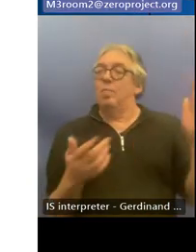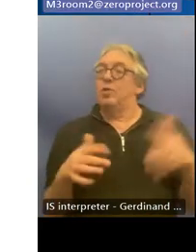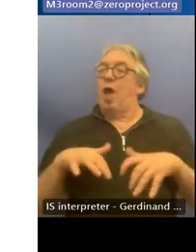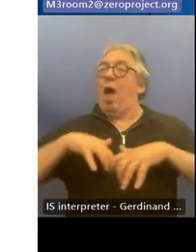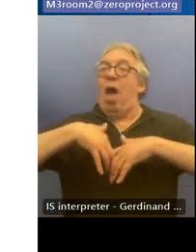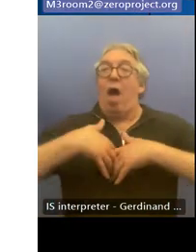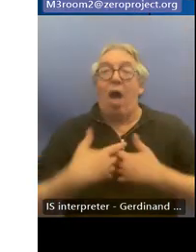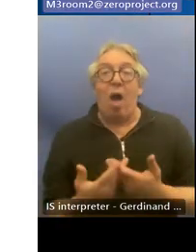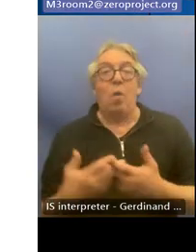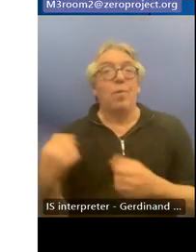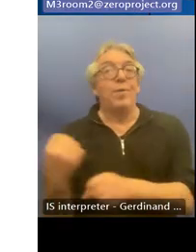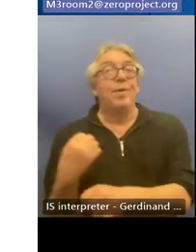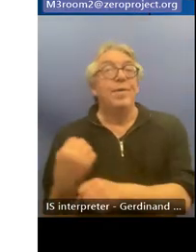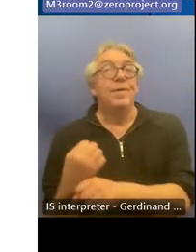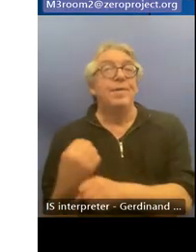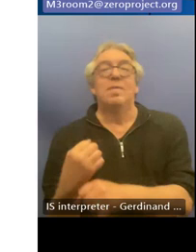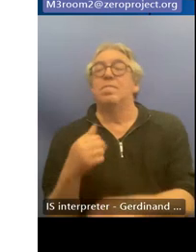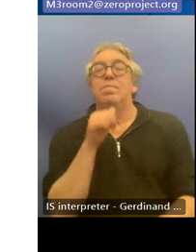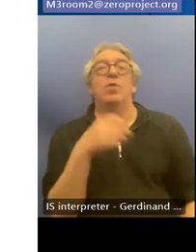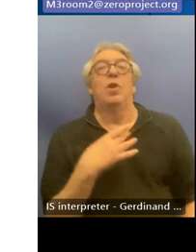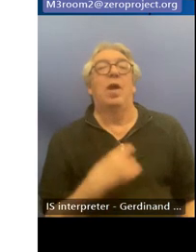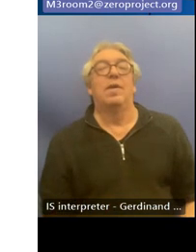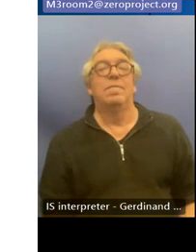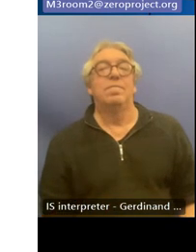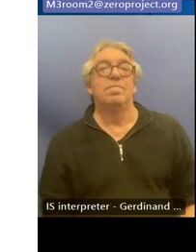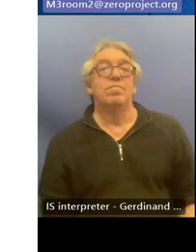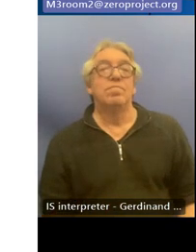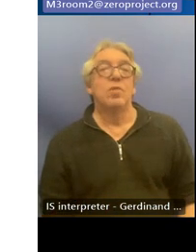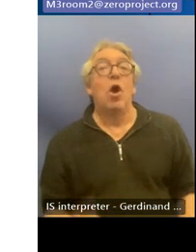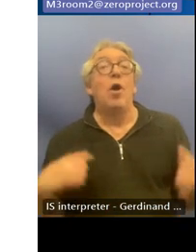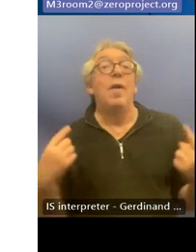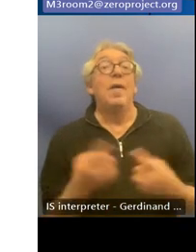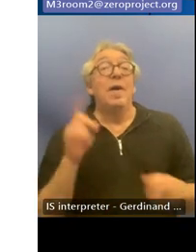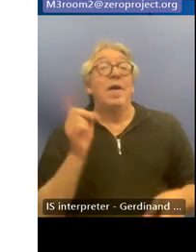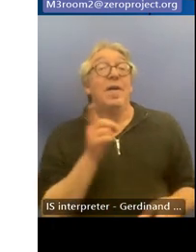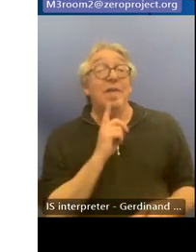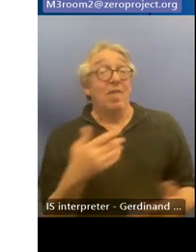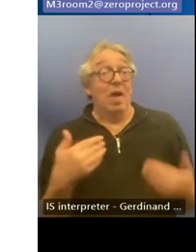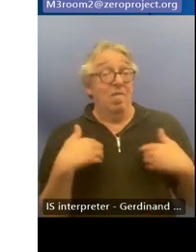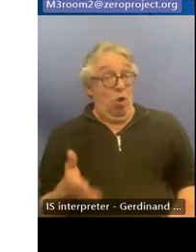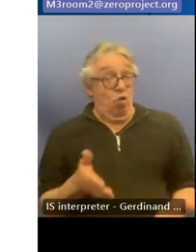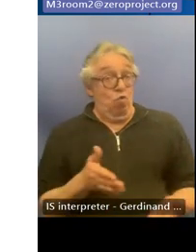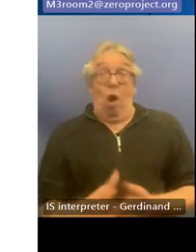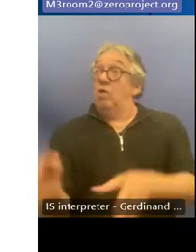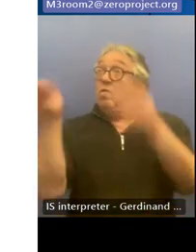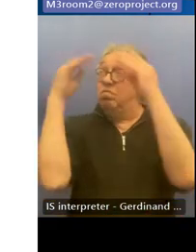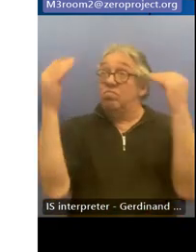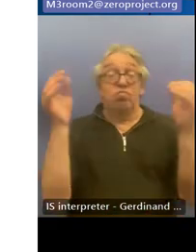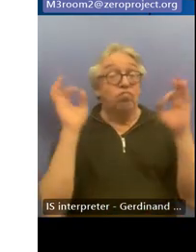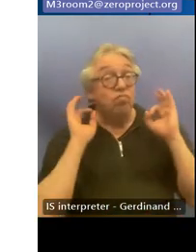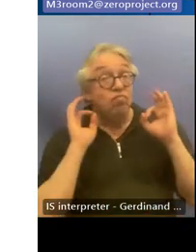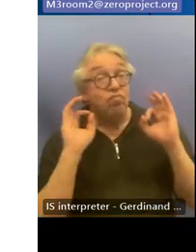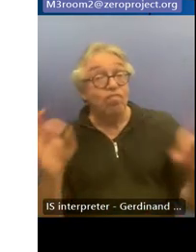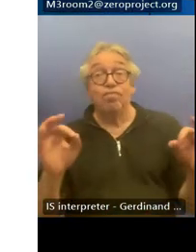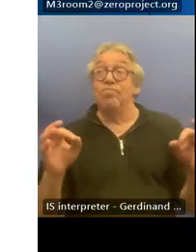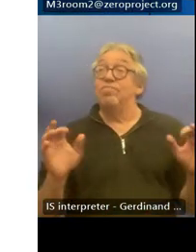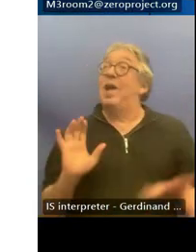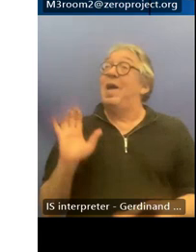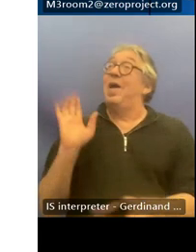We know that deaf children and youth have the right to receive quality education and thrive in inclusive